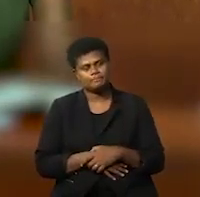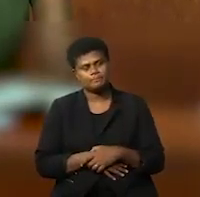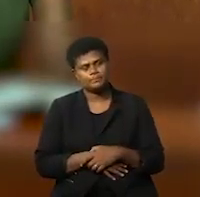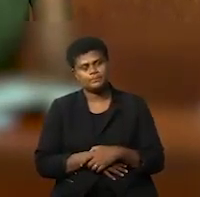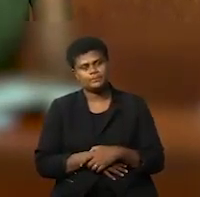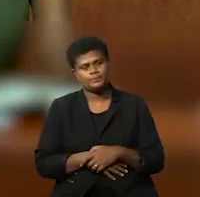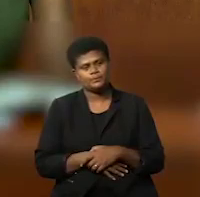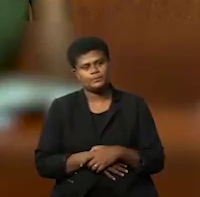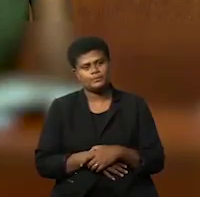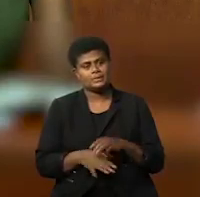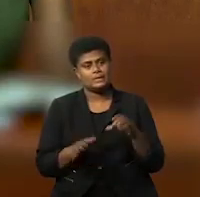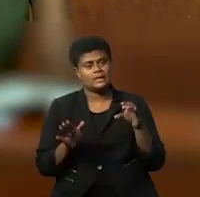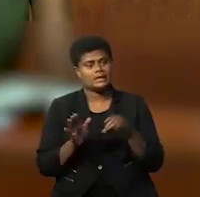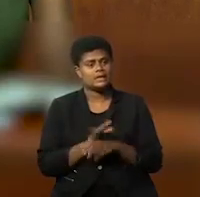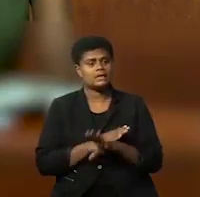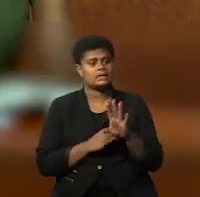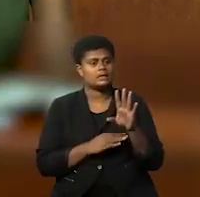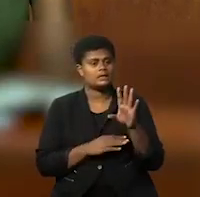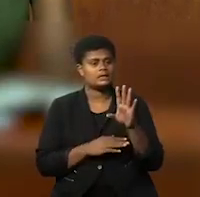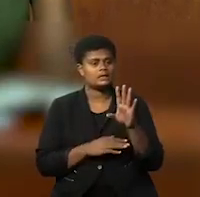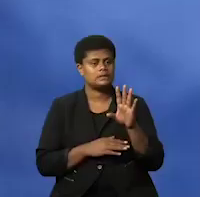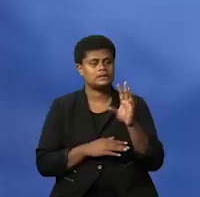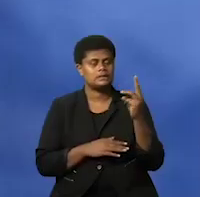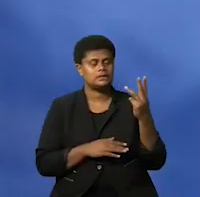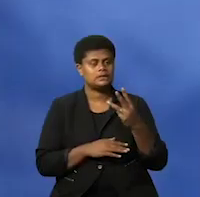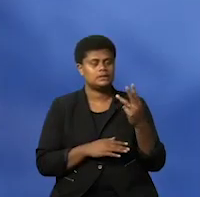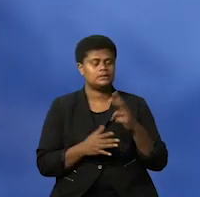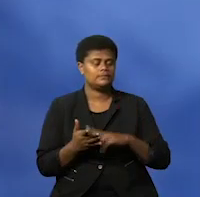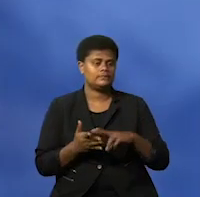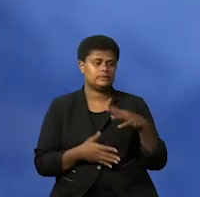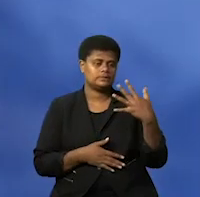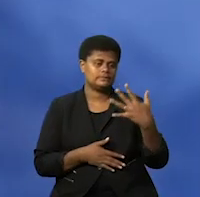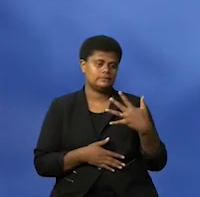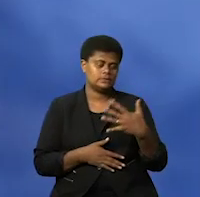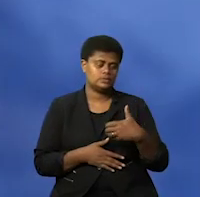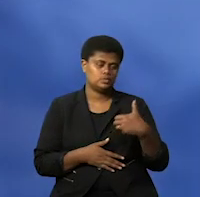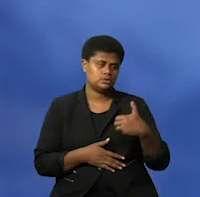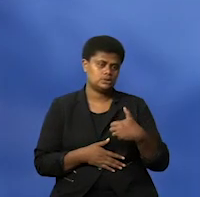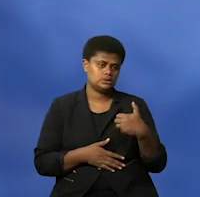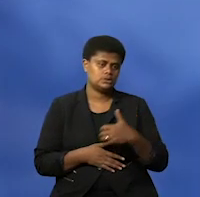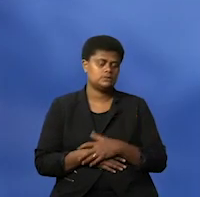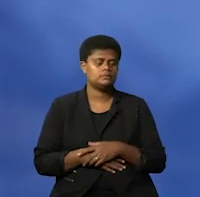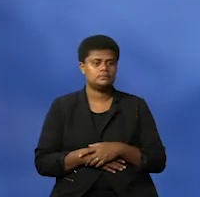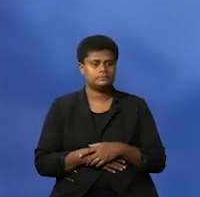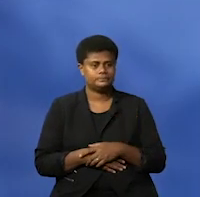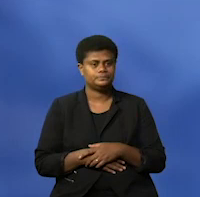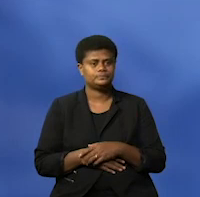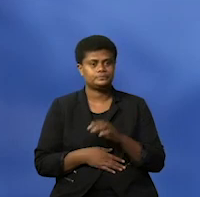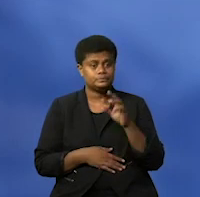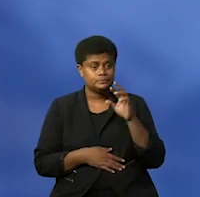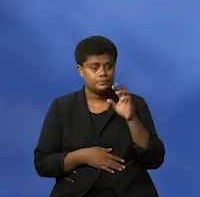to chapter 13, verses 15 through to verse 16. It says, therefore, by